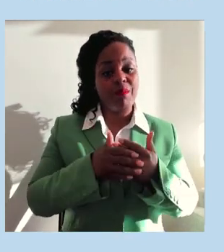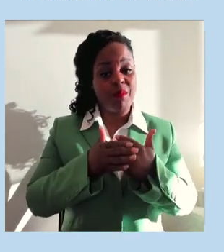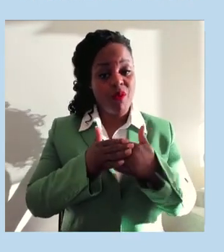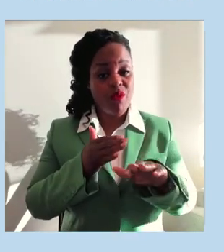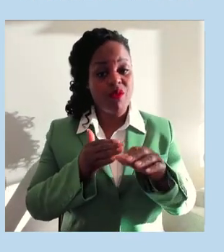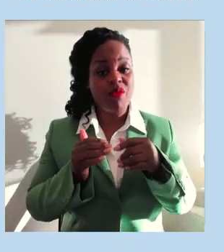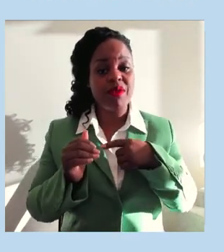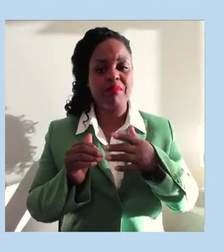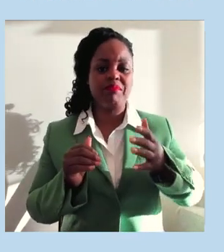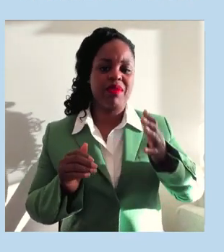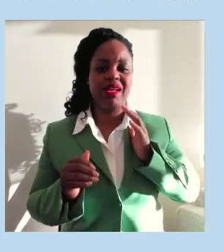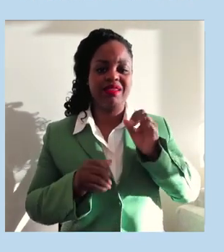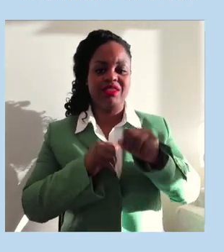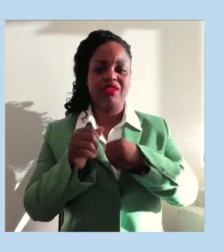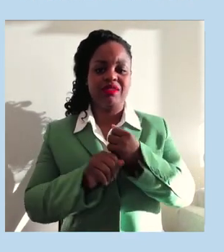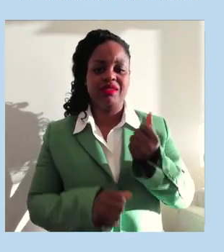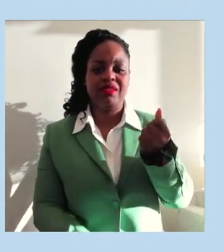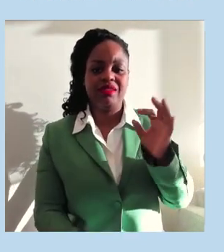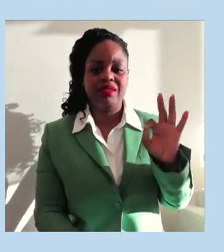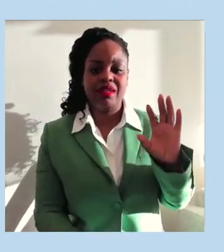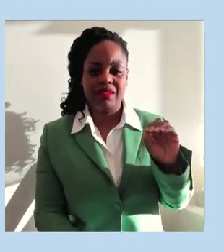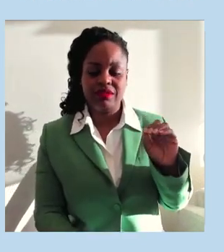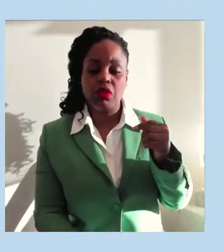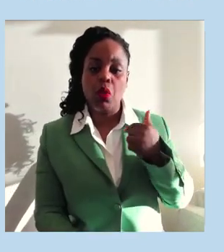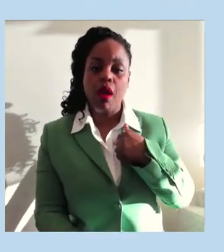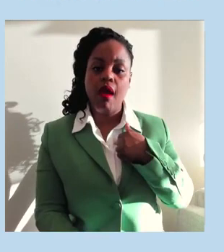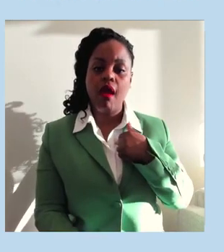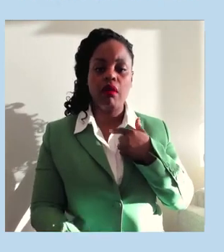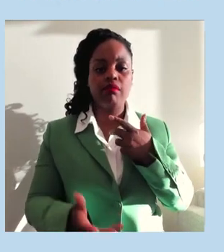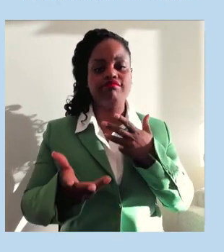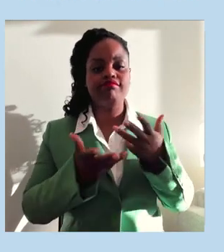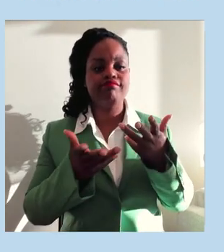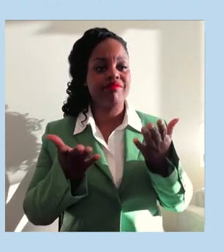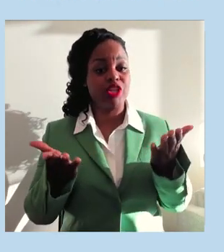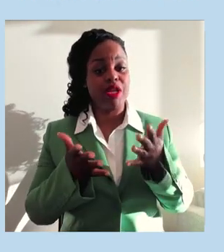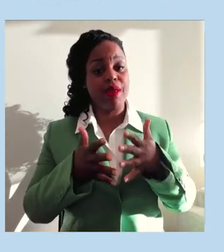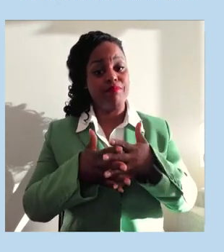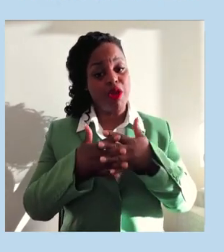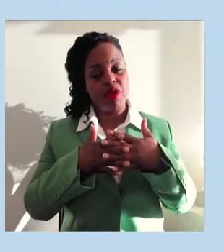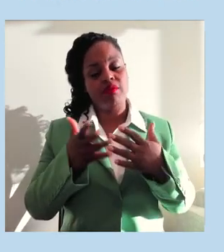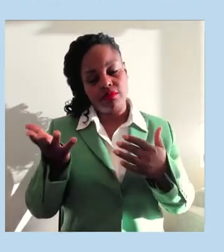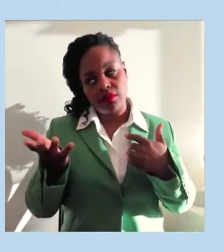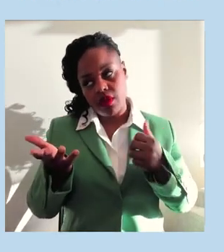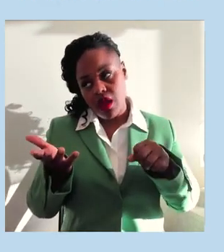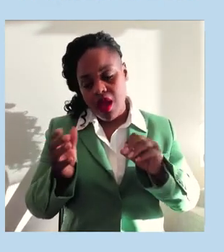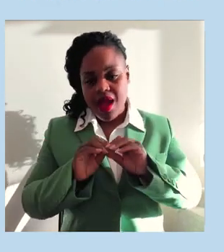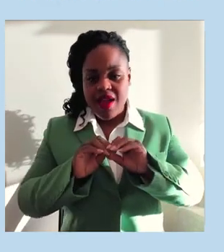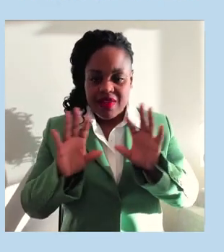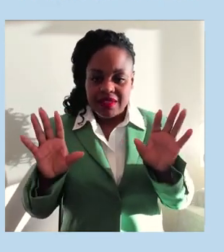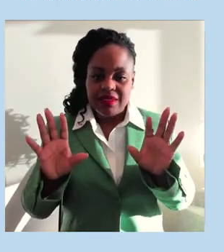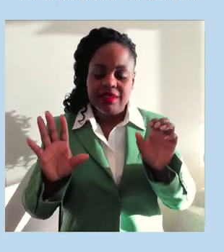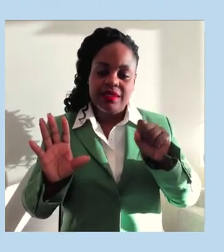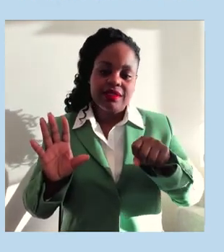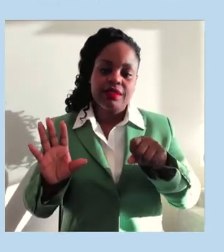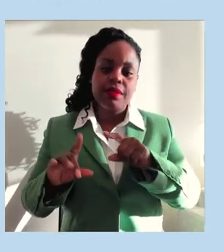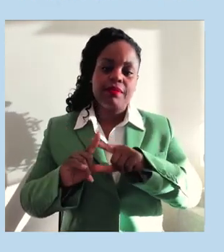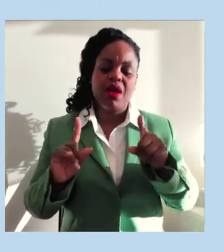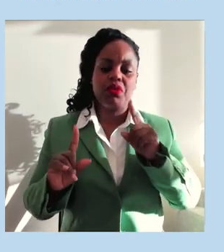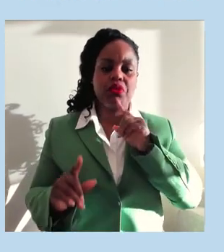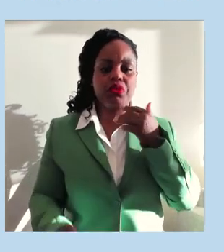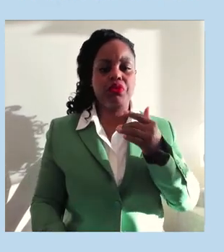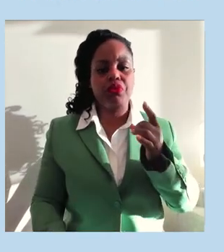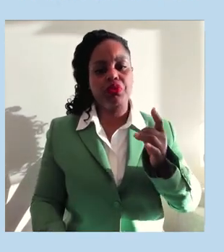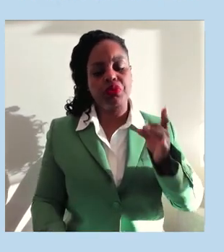you as a American, obviously concerned very much about the situation in Ukraine, but also there is a